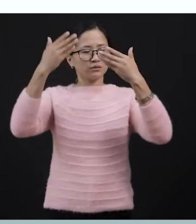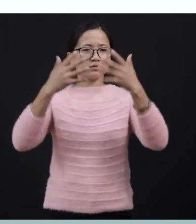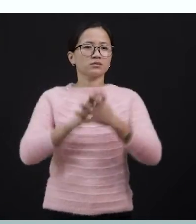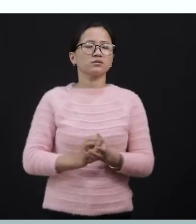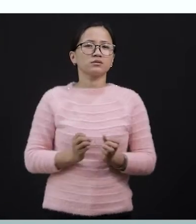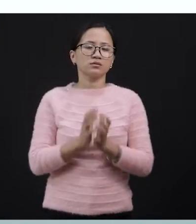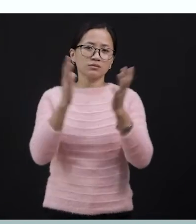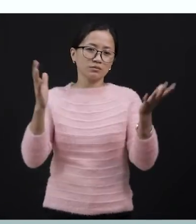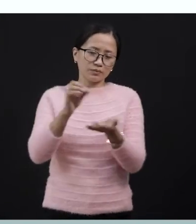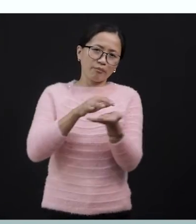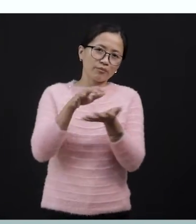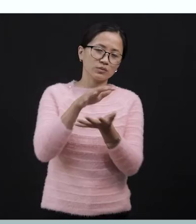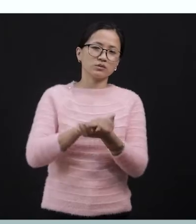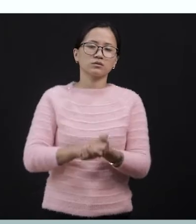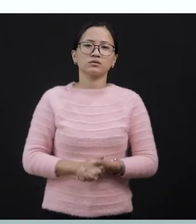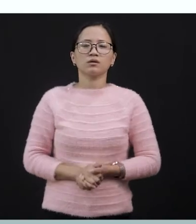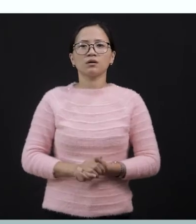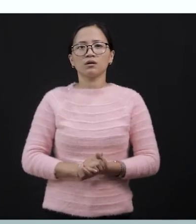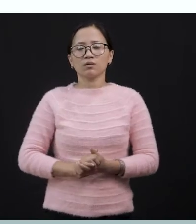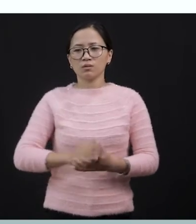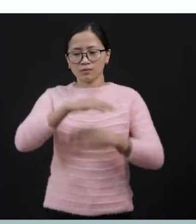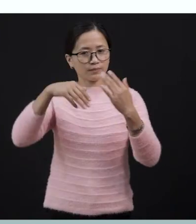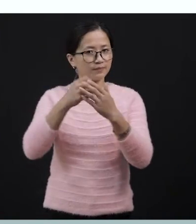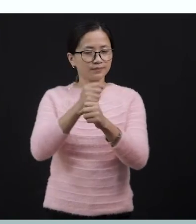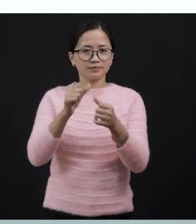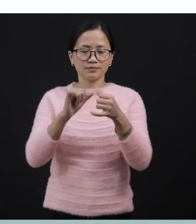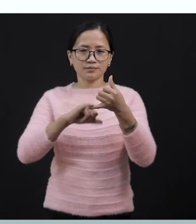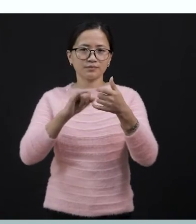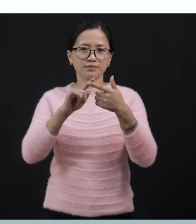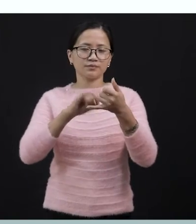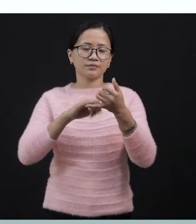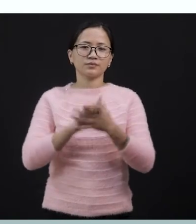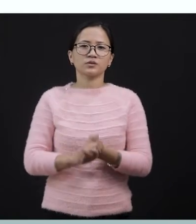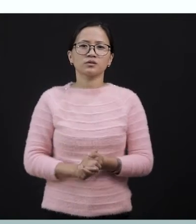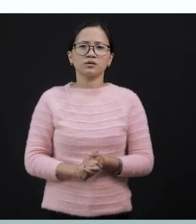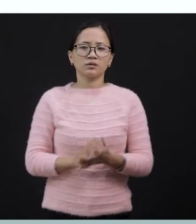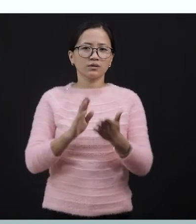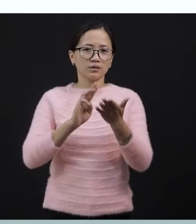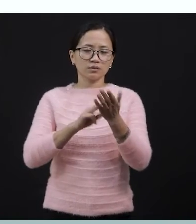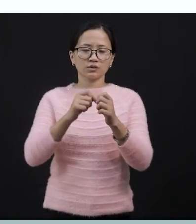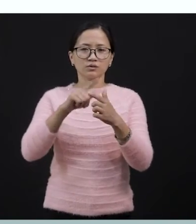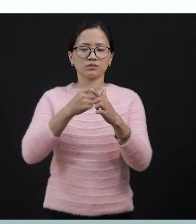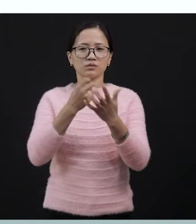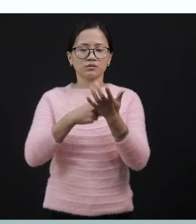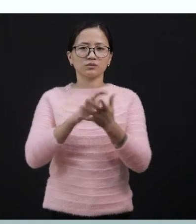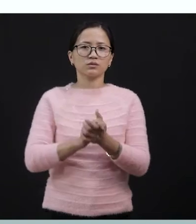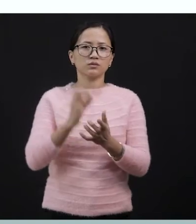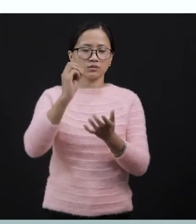since it is a mixture of all gases, the major constituent